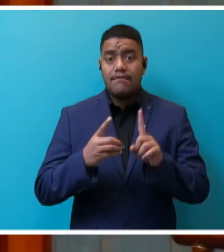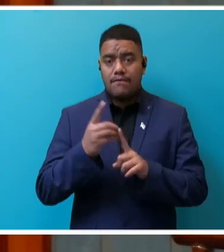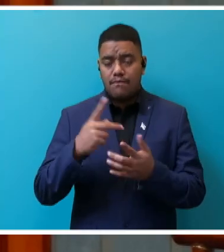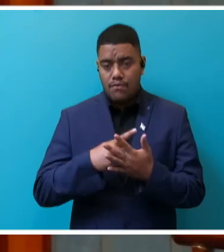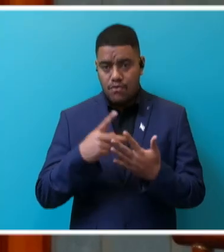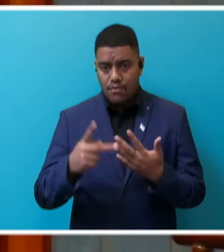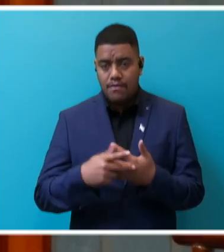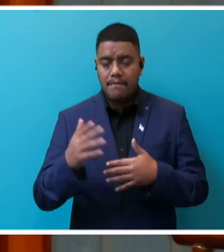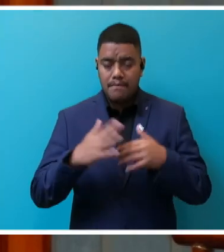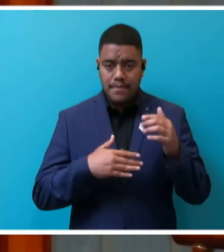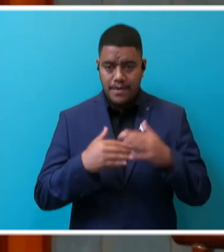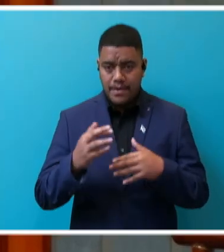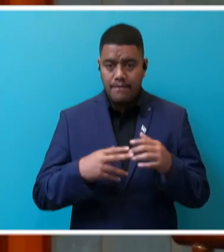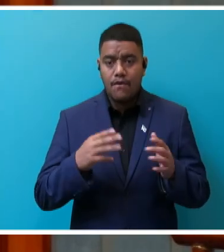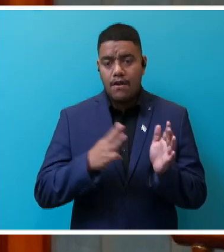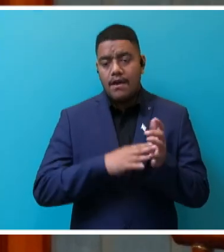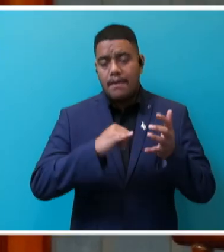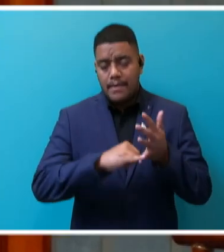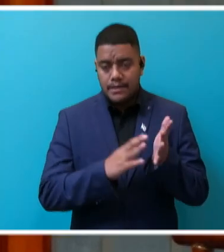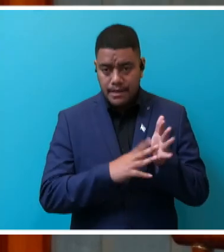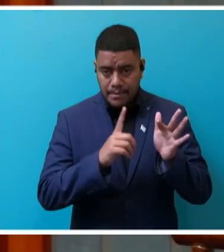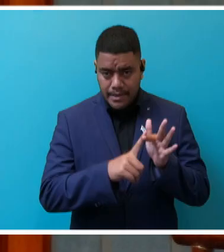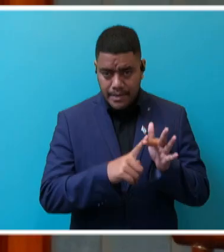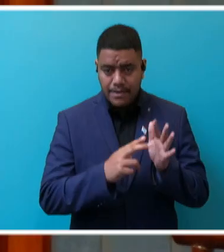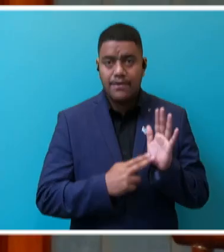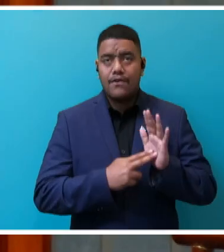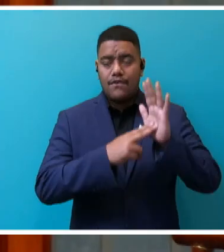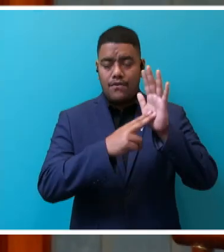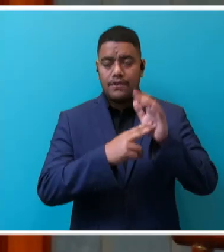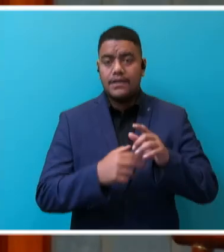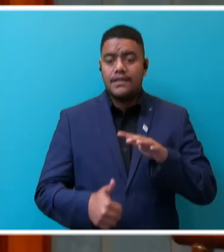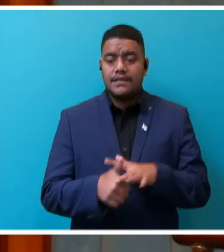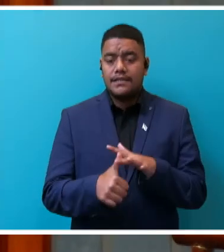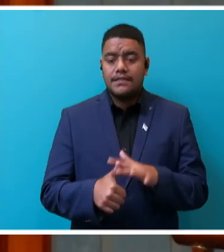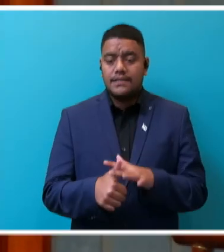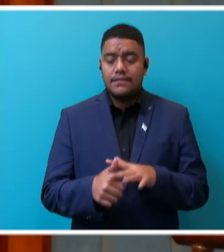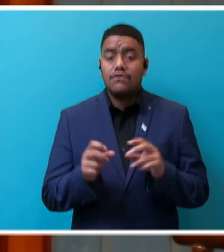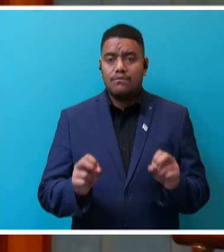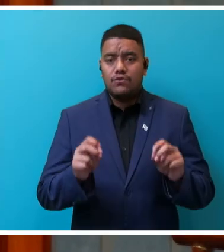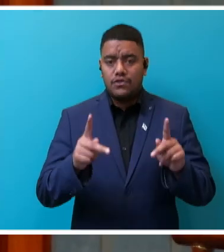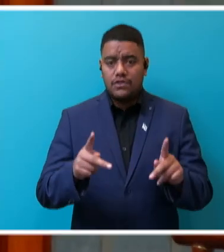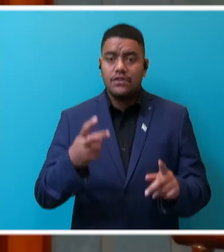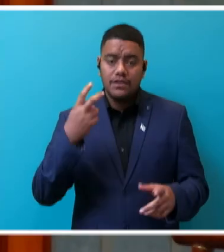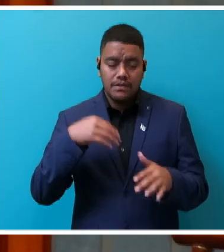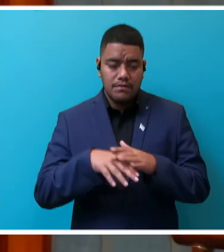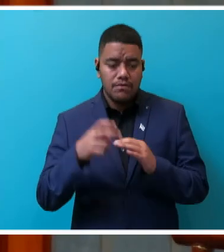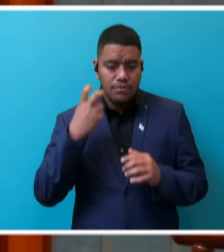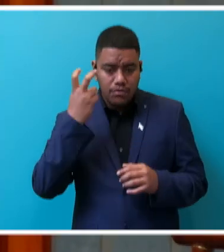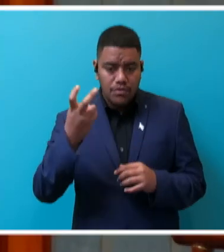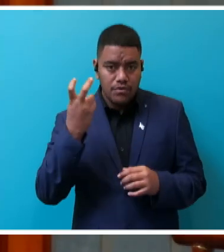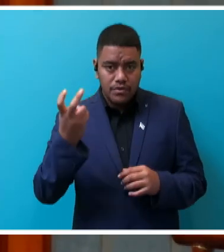capacity for MSMEs and the Northern Division to access opportunities in tourism,